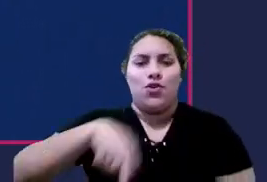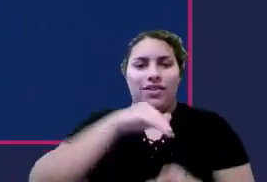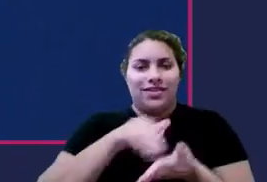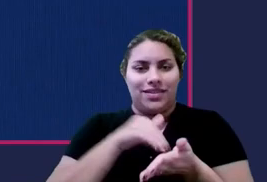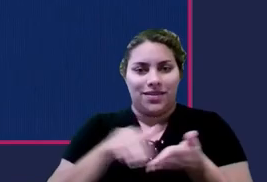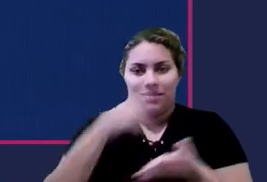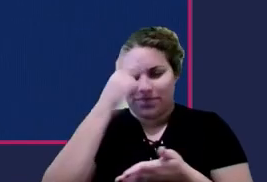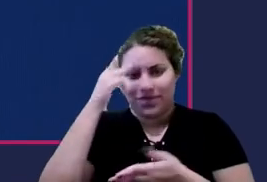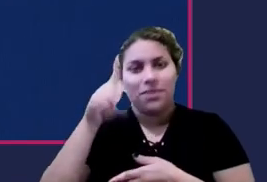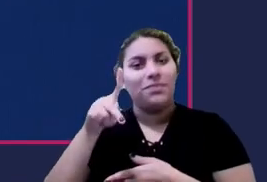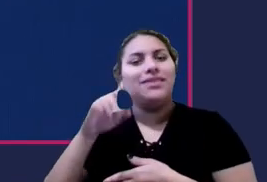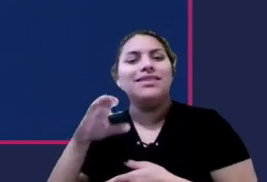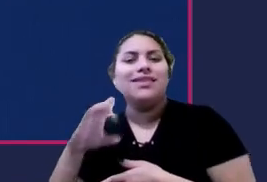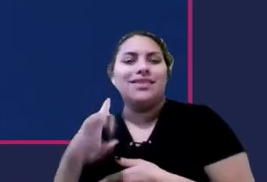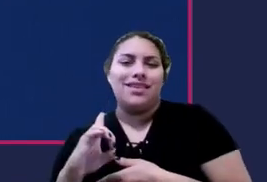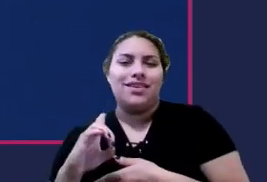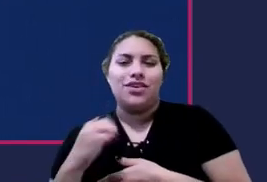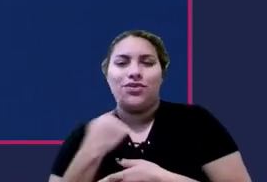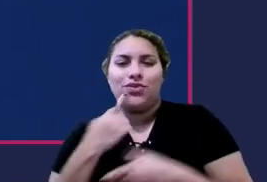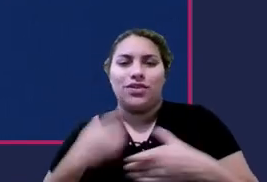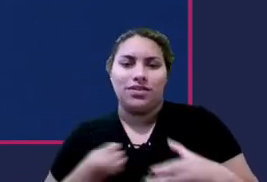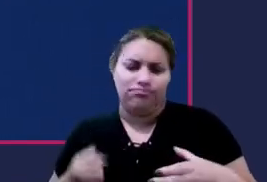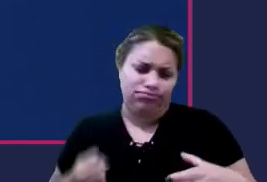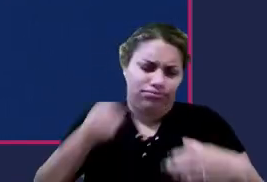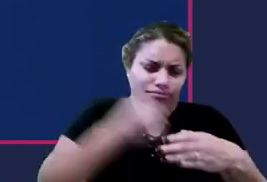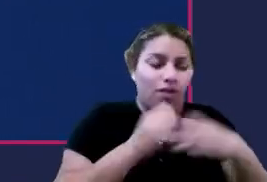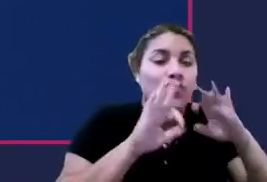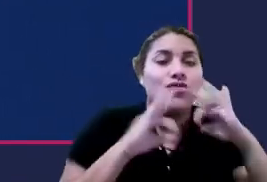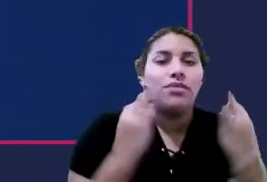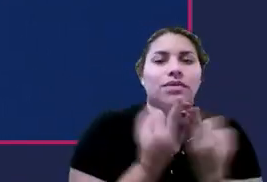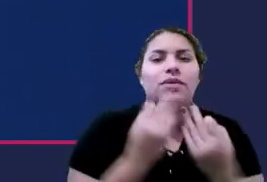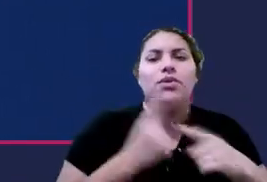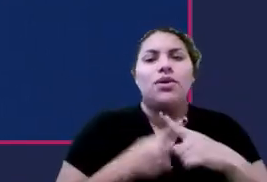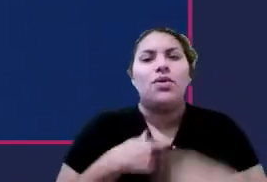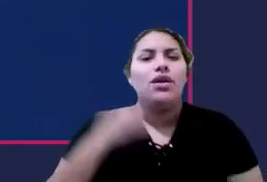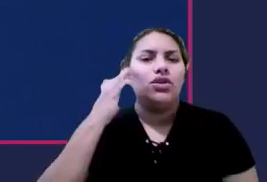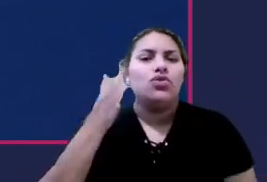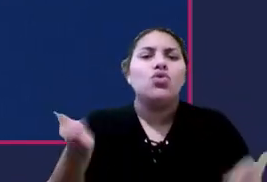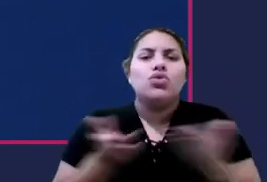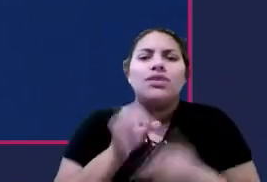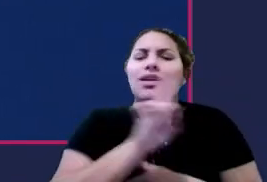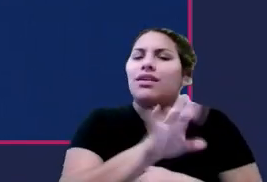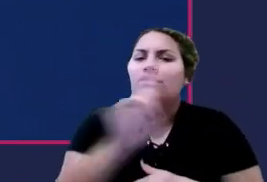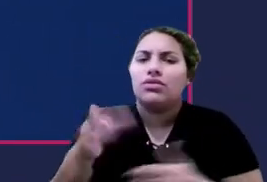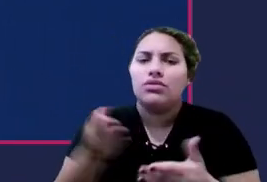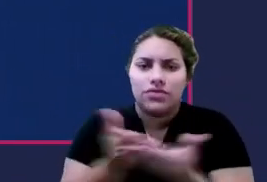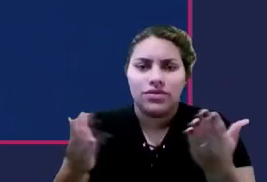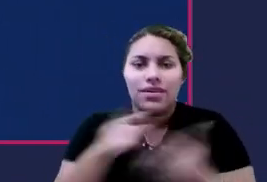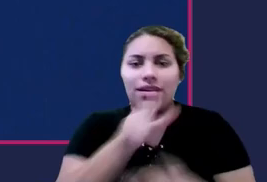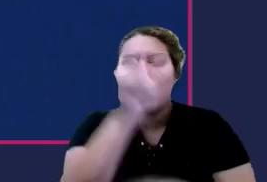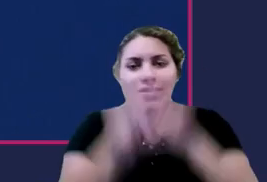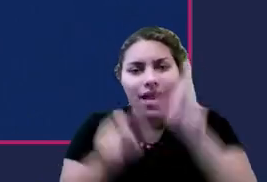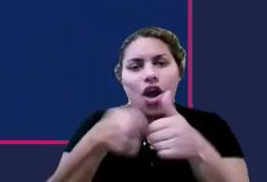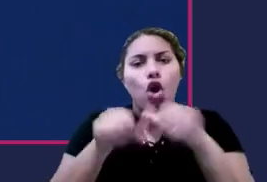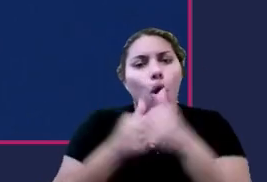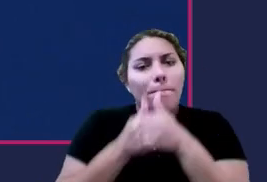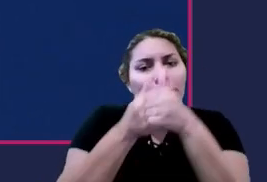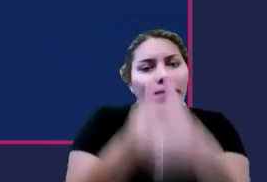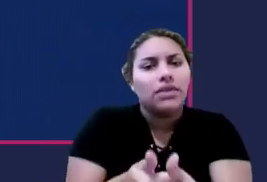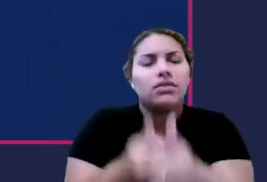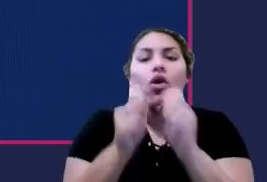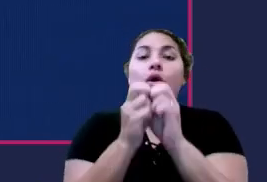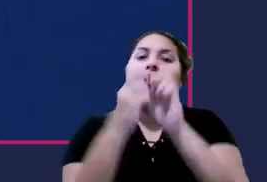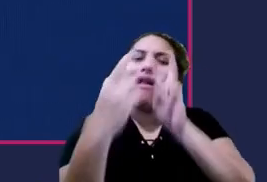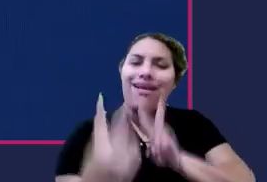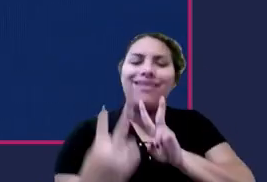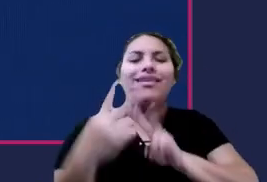your family. And us from the Secretariat of People with Disability, we feel as part of this family. And I think that all